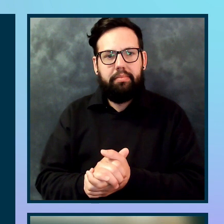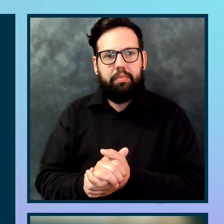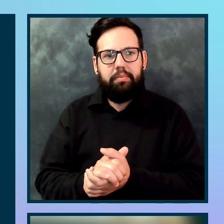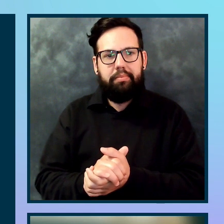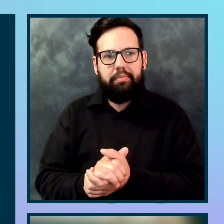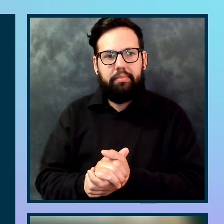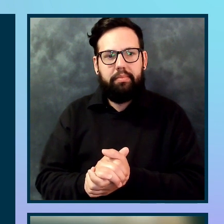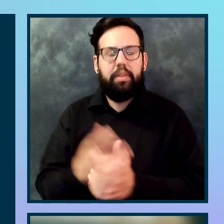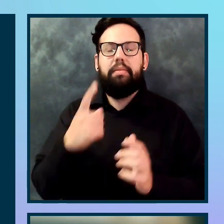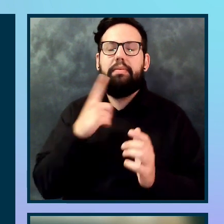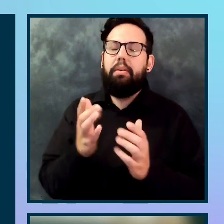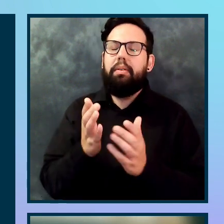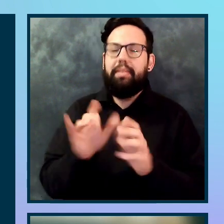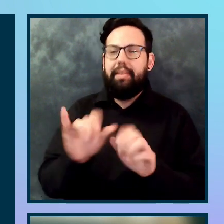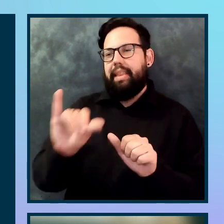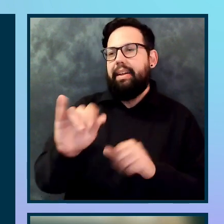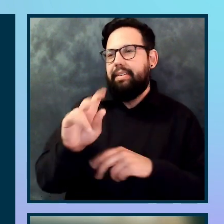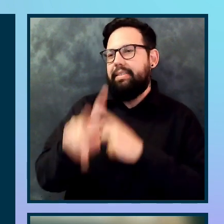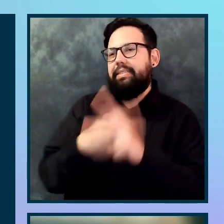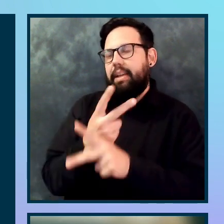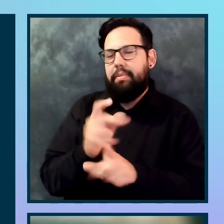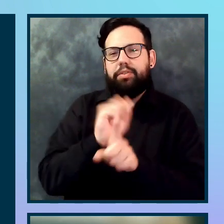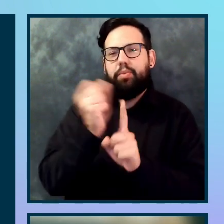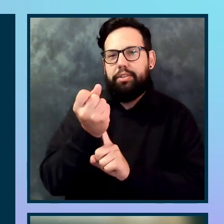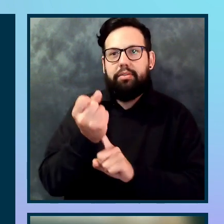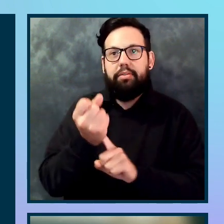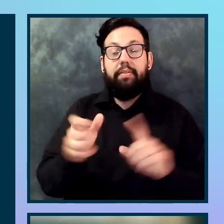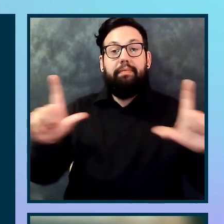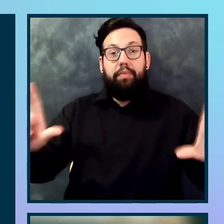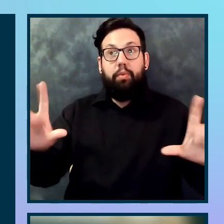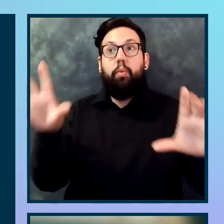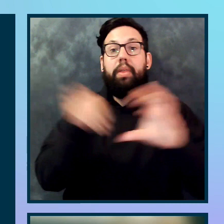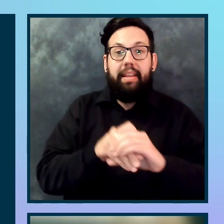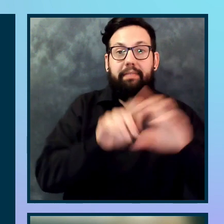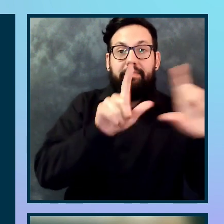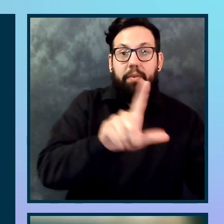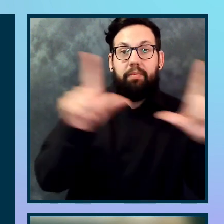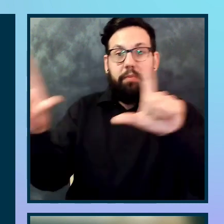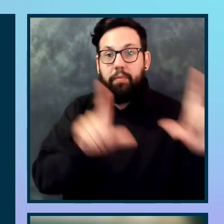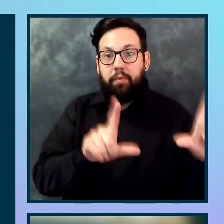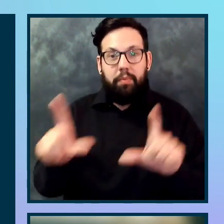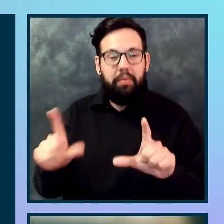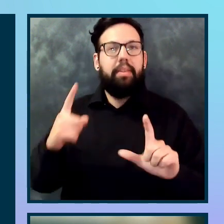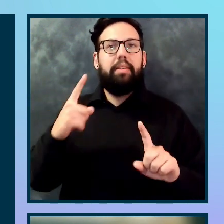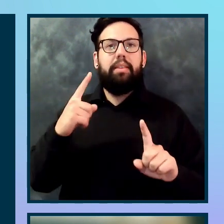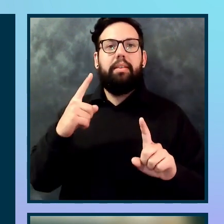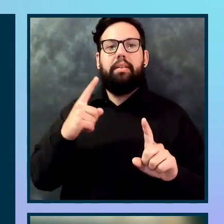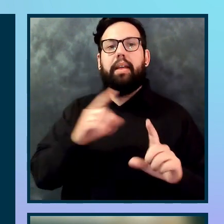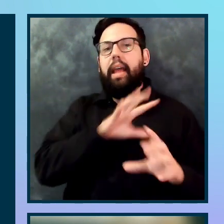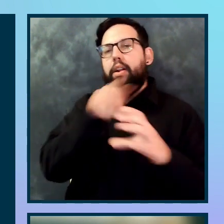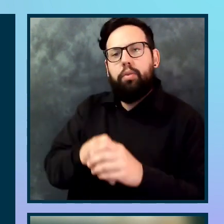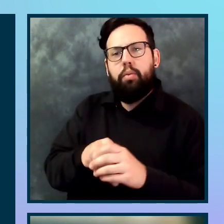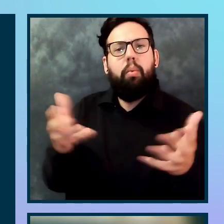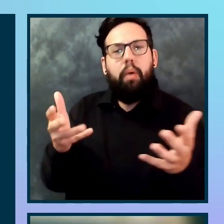in situations like that, you might want to consider using the contain behavior, the accessibility element contain